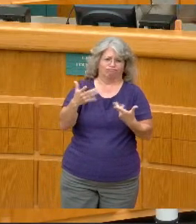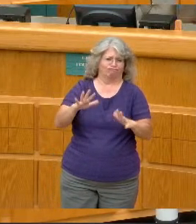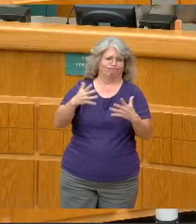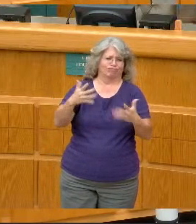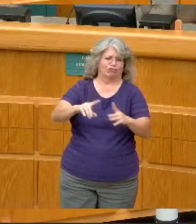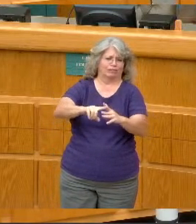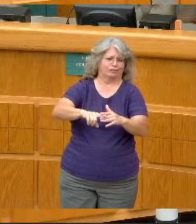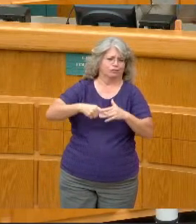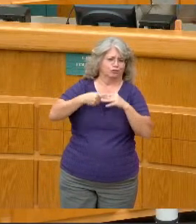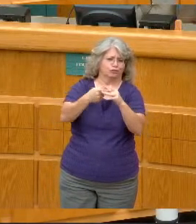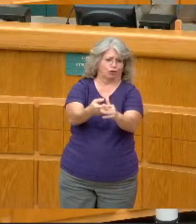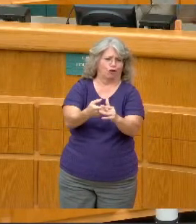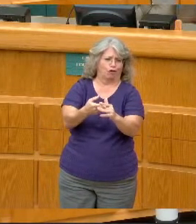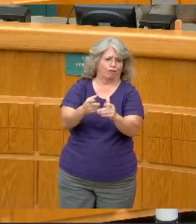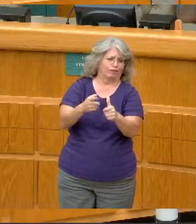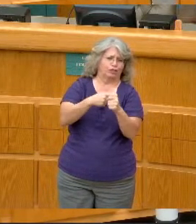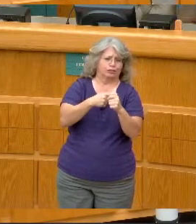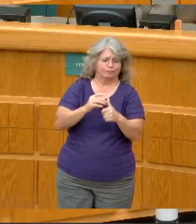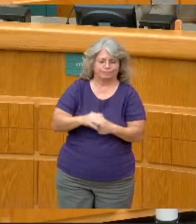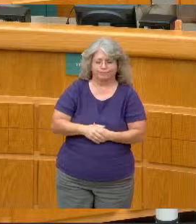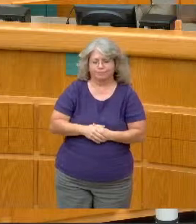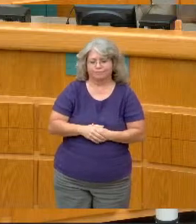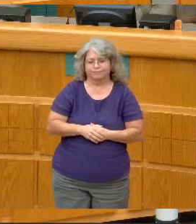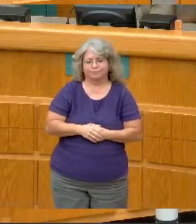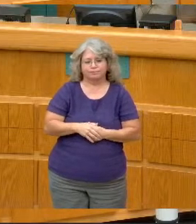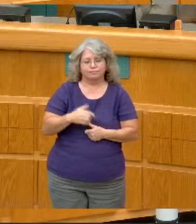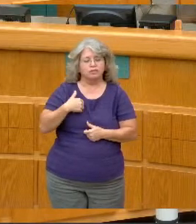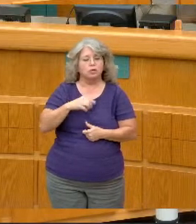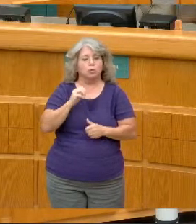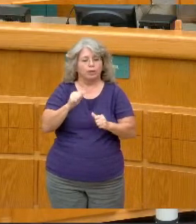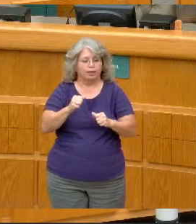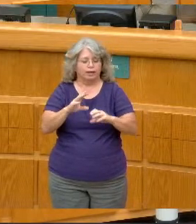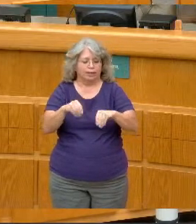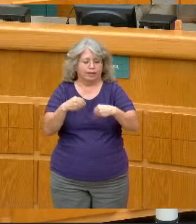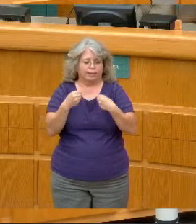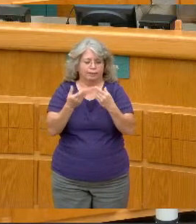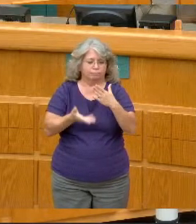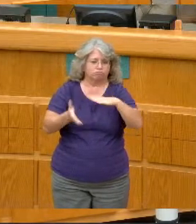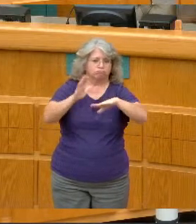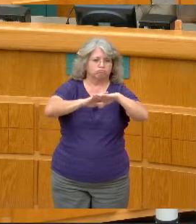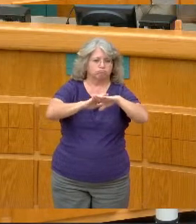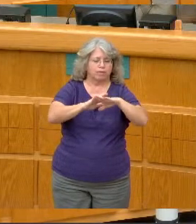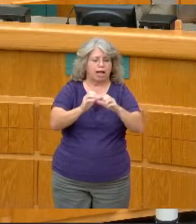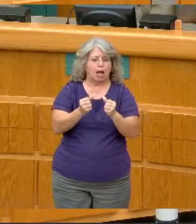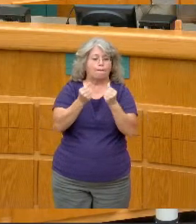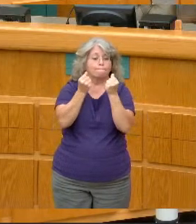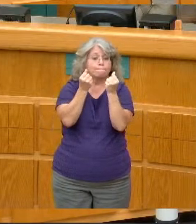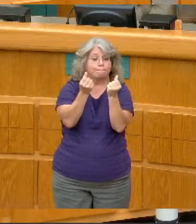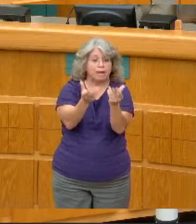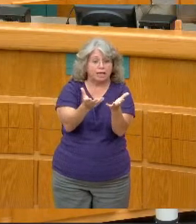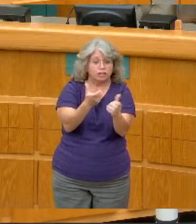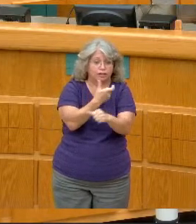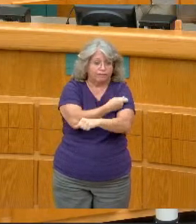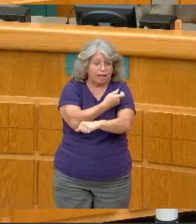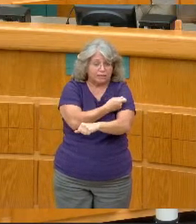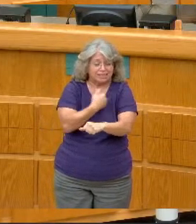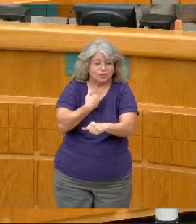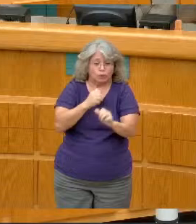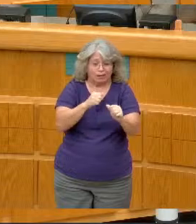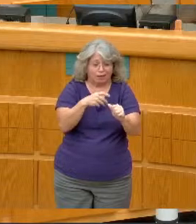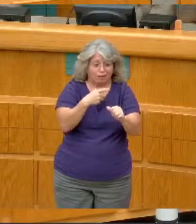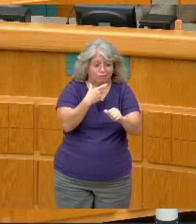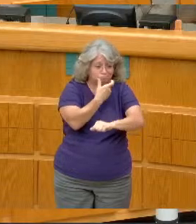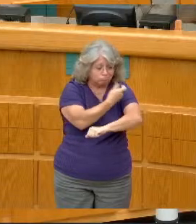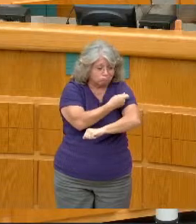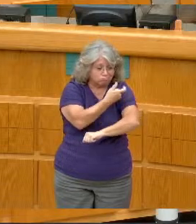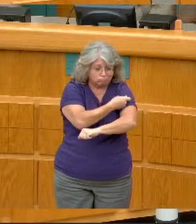on Nueces County not only to be innovative, but to be ahead of the curve. And from the start, the goals of this grant have been the goals of our